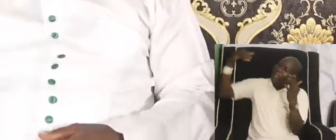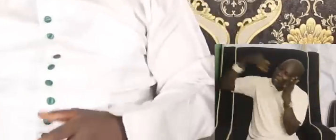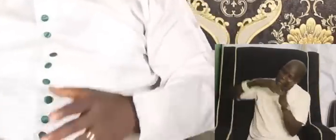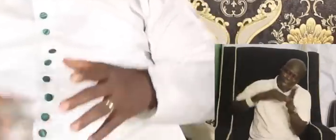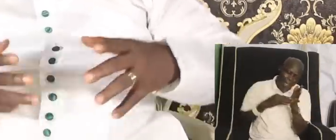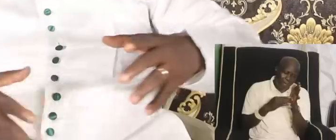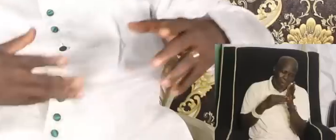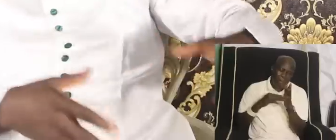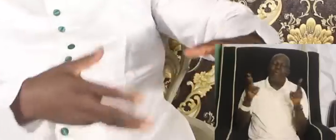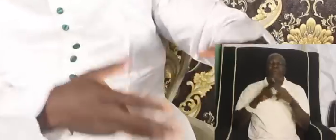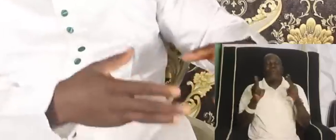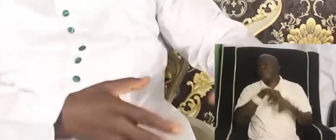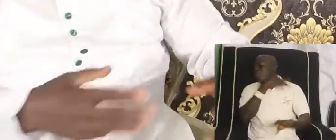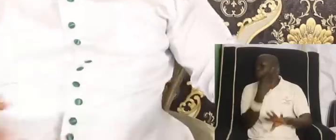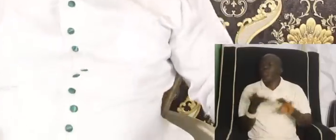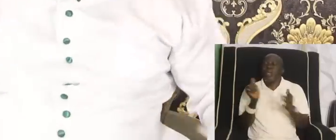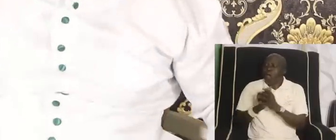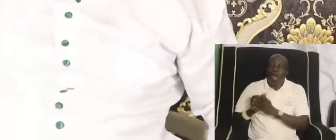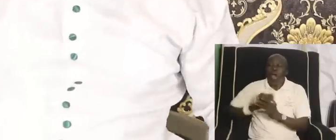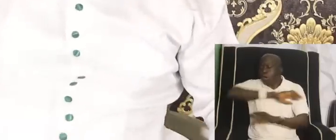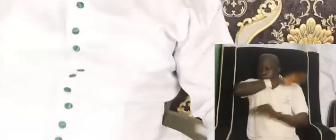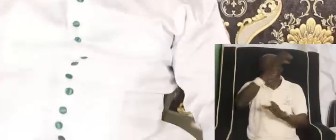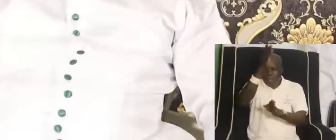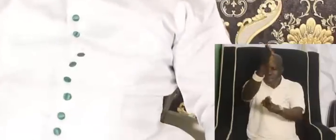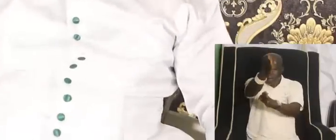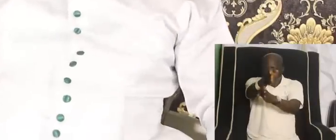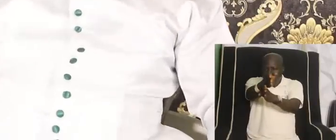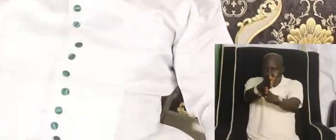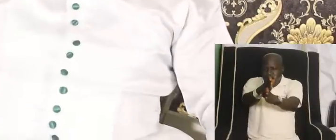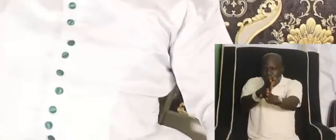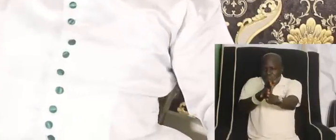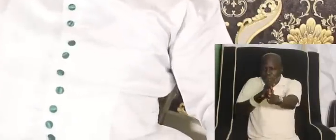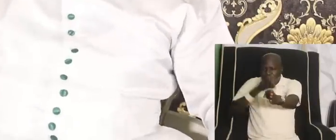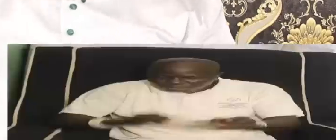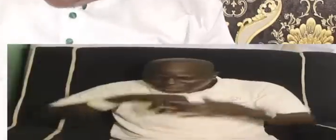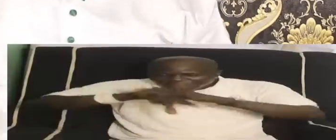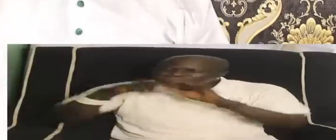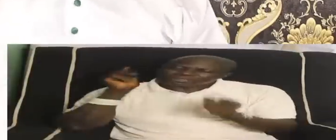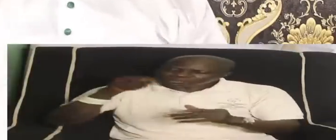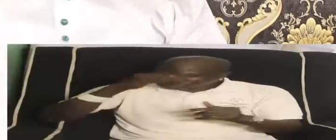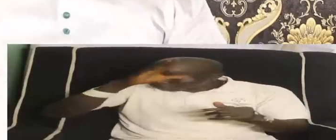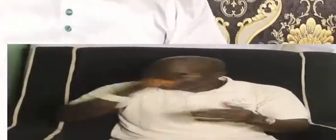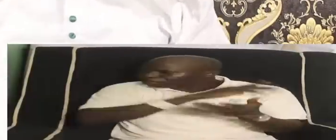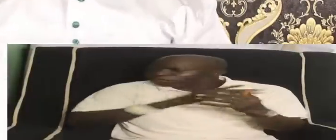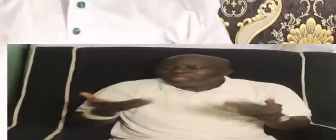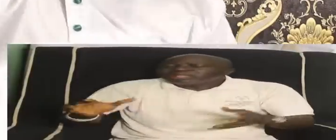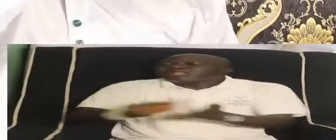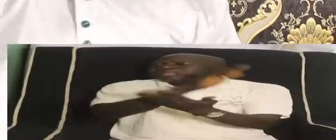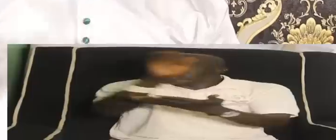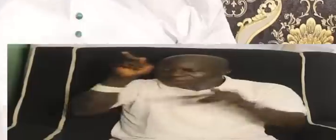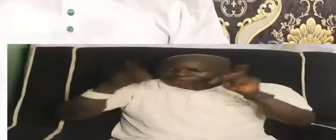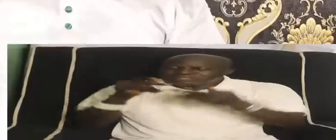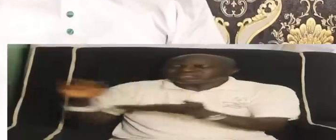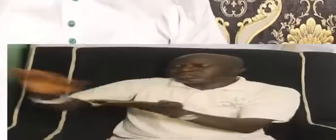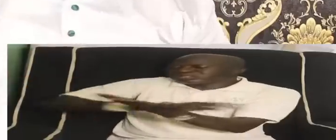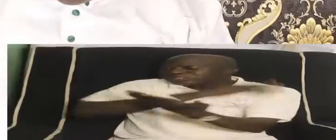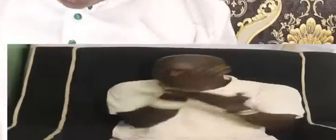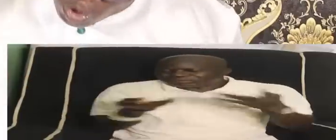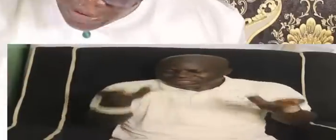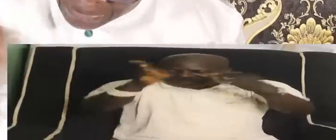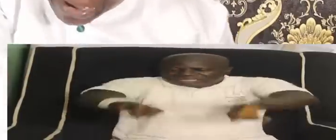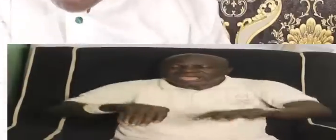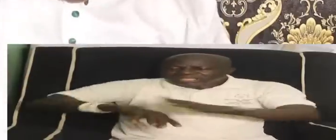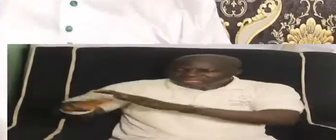You pray this prayer very well. The foundational battle. Battle for the forbearance. That journey